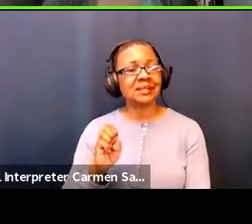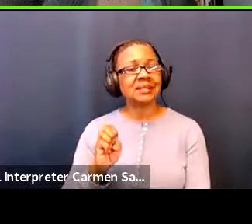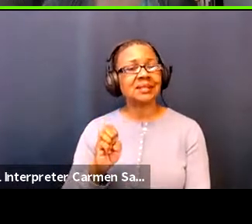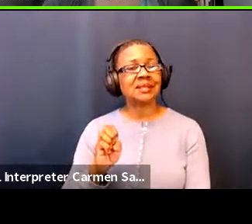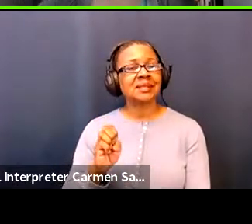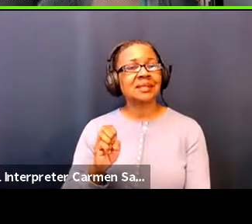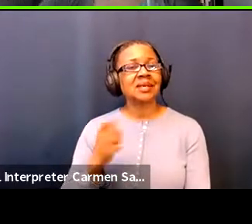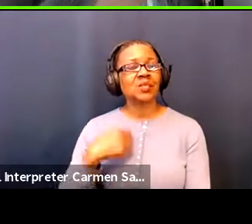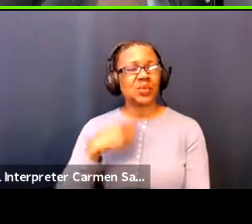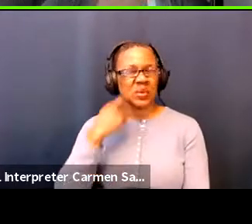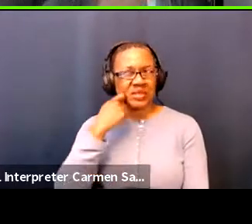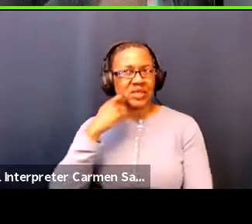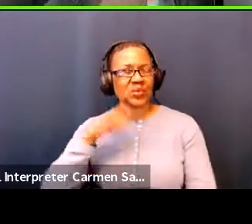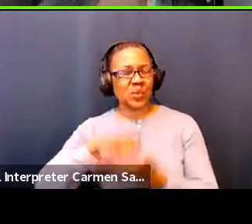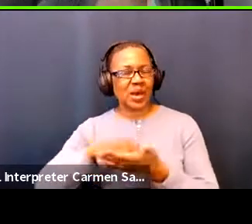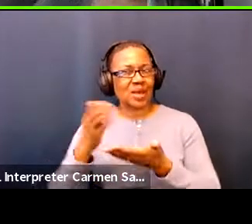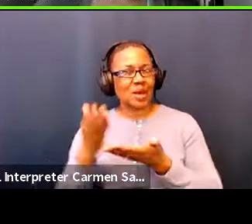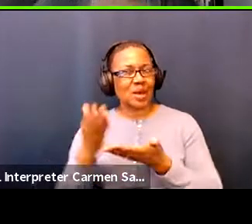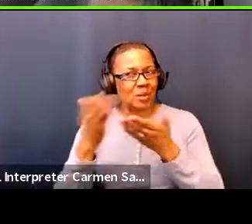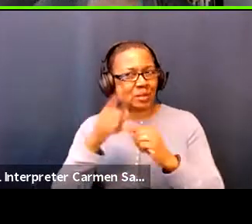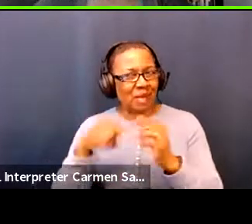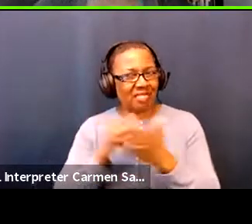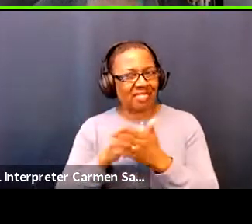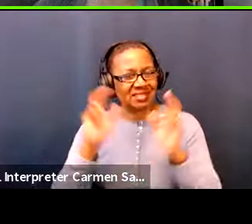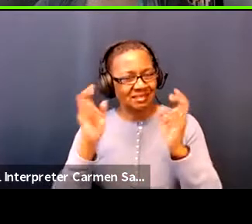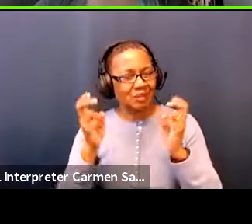writing a proposal about this.